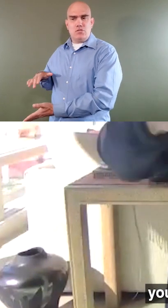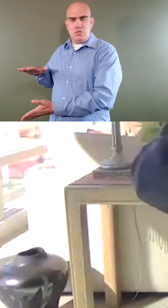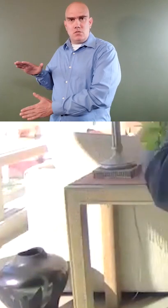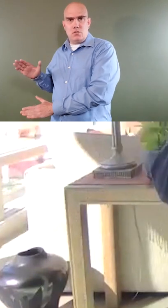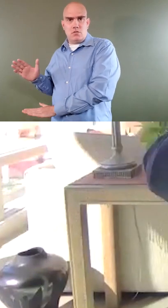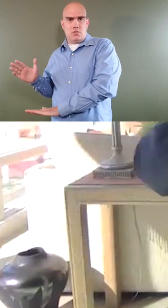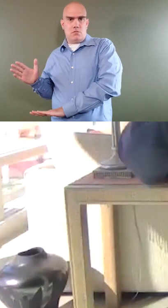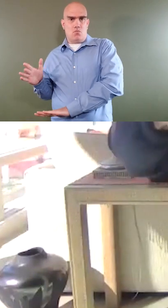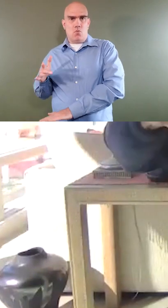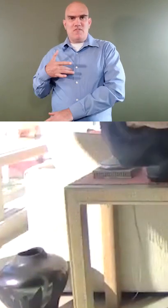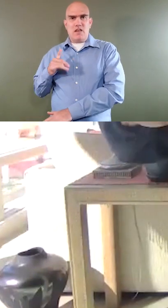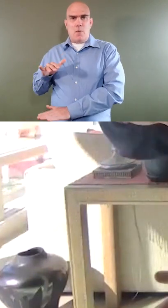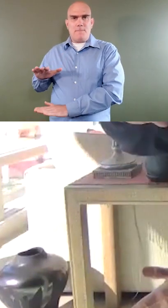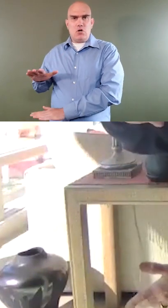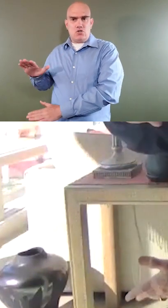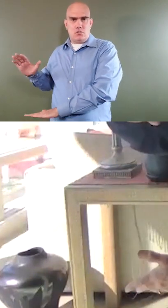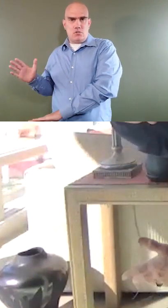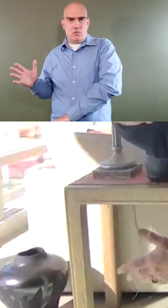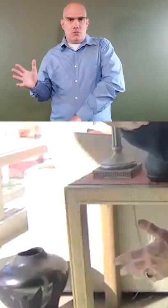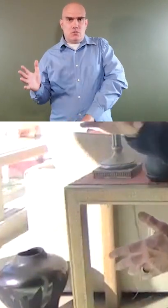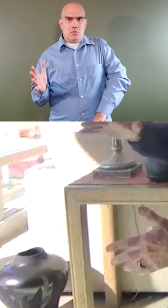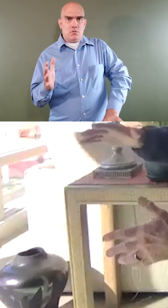motion, pushing feeling.